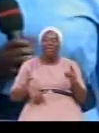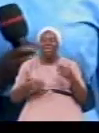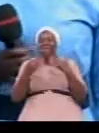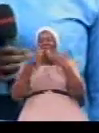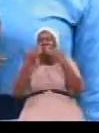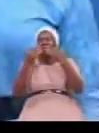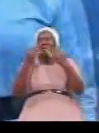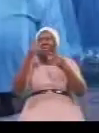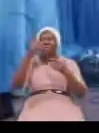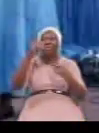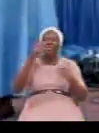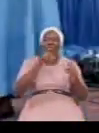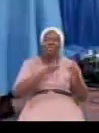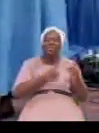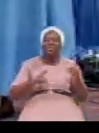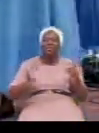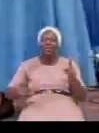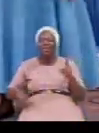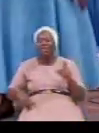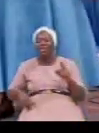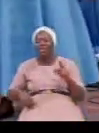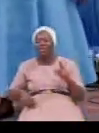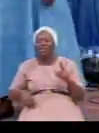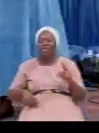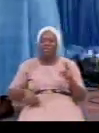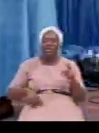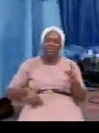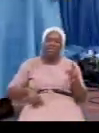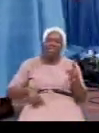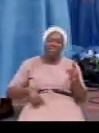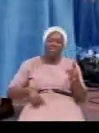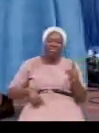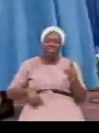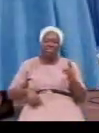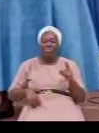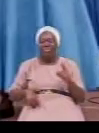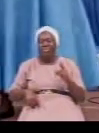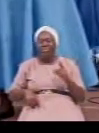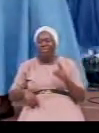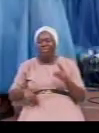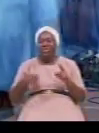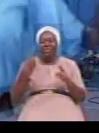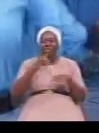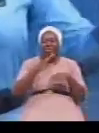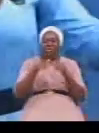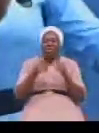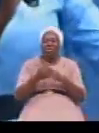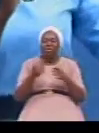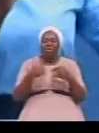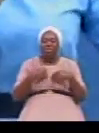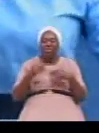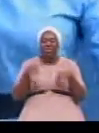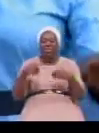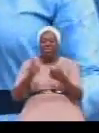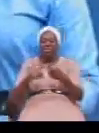Lord. Thank you, Lord, for all you've given